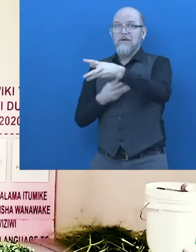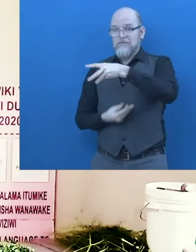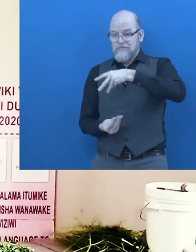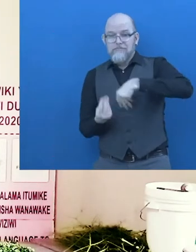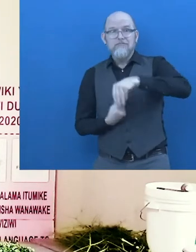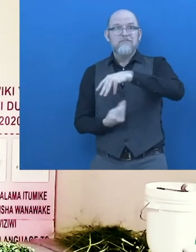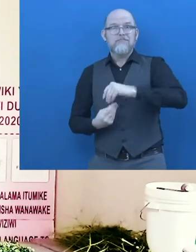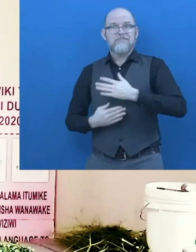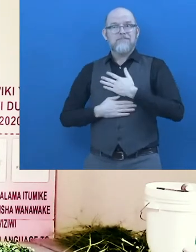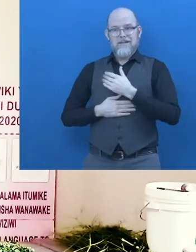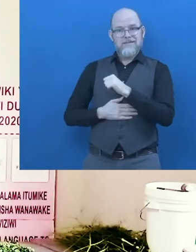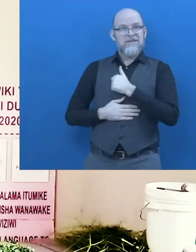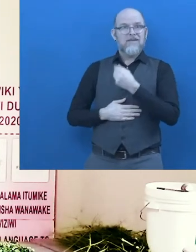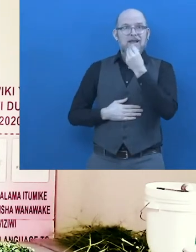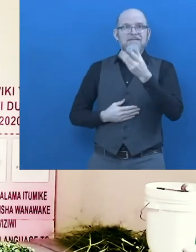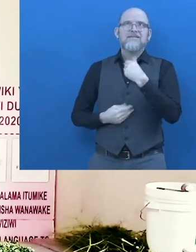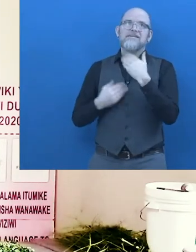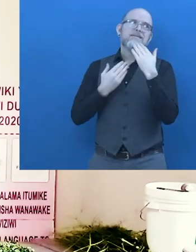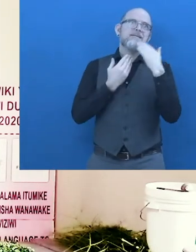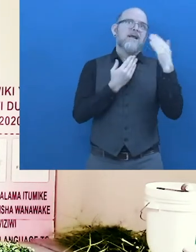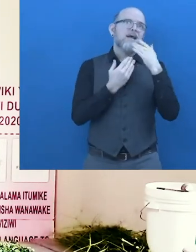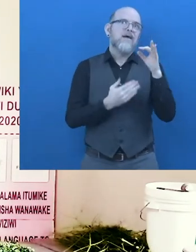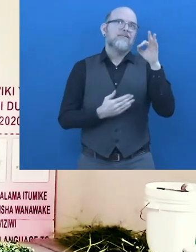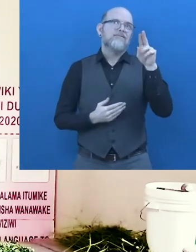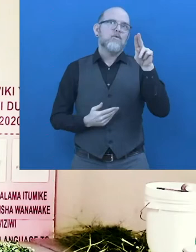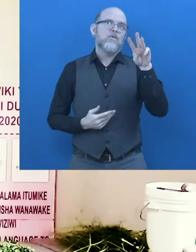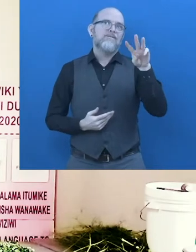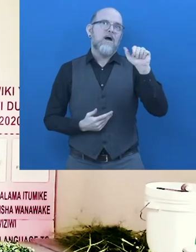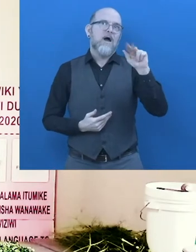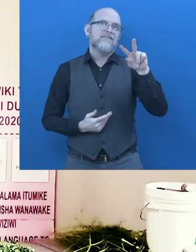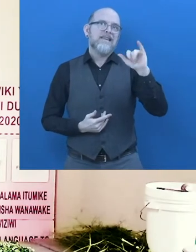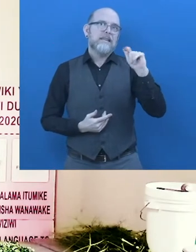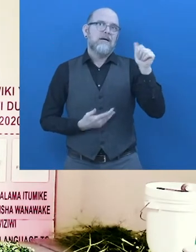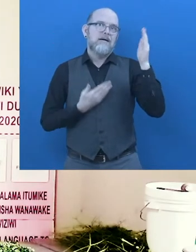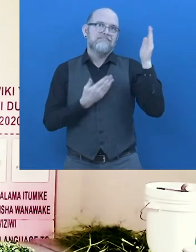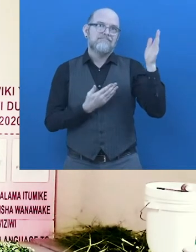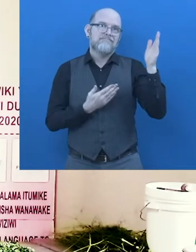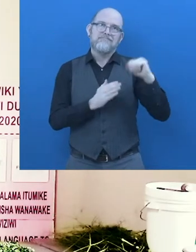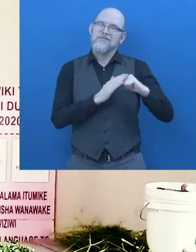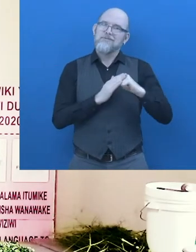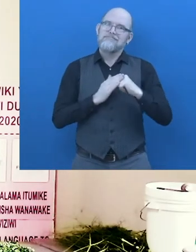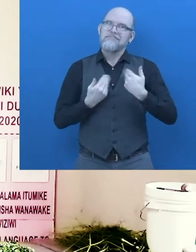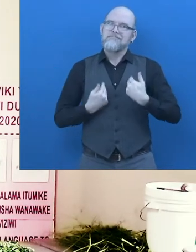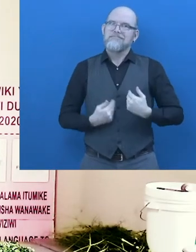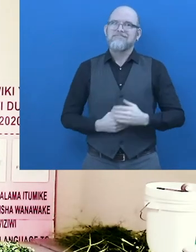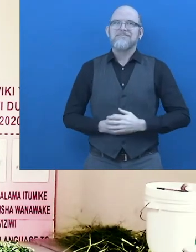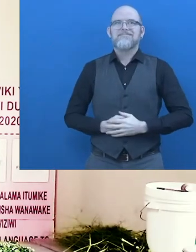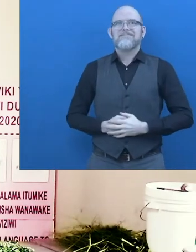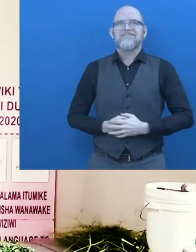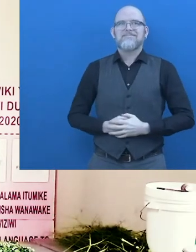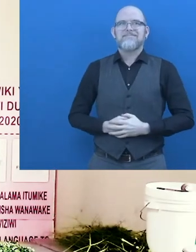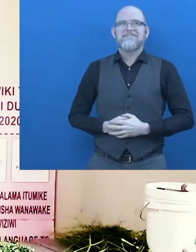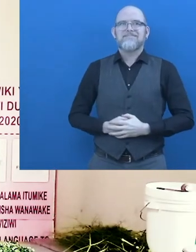my children and earn money for living. Thank you very much for FUWAVITA